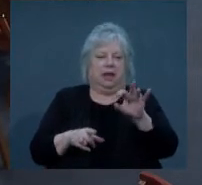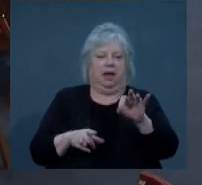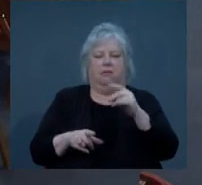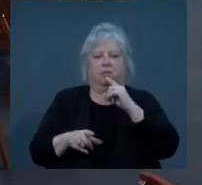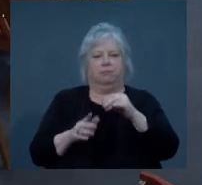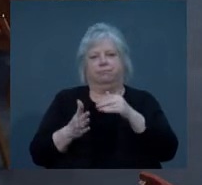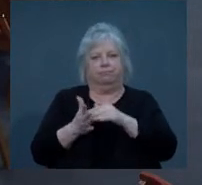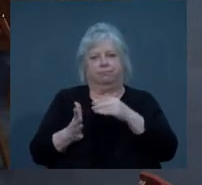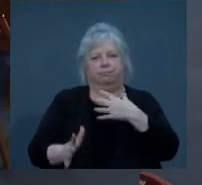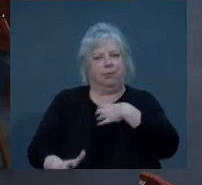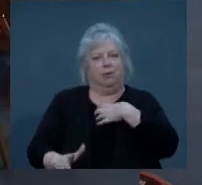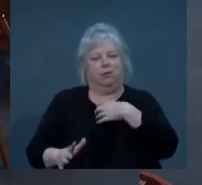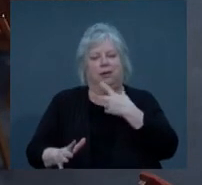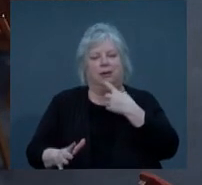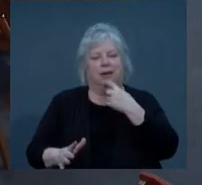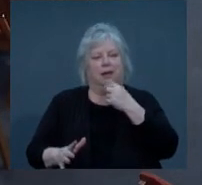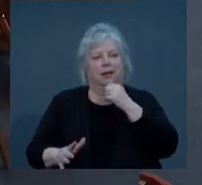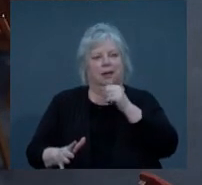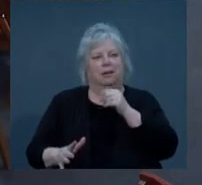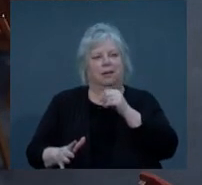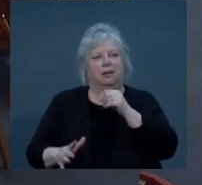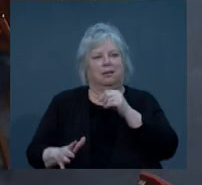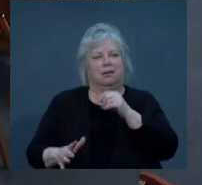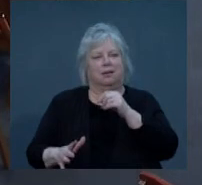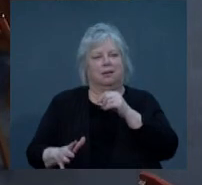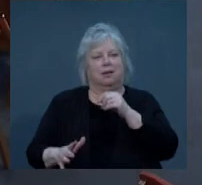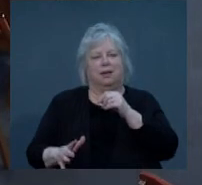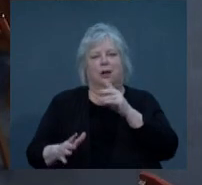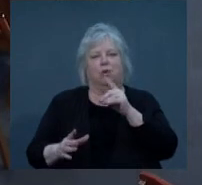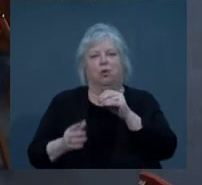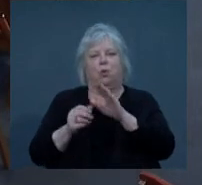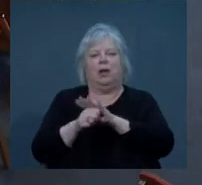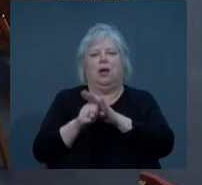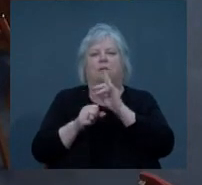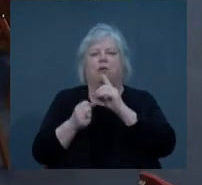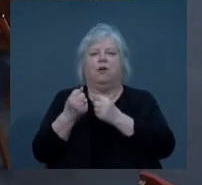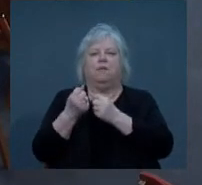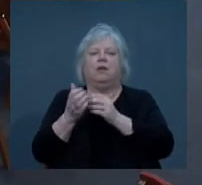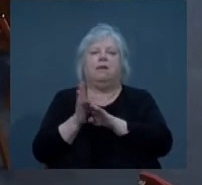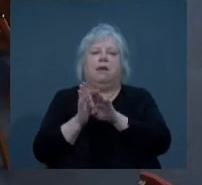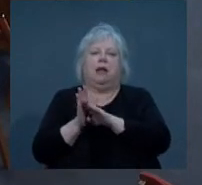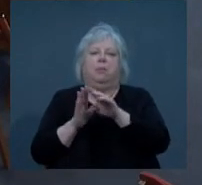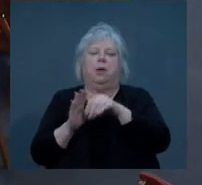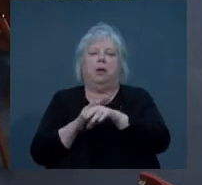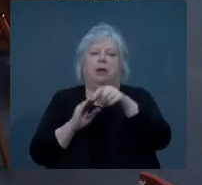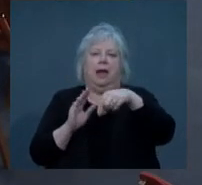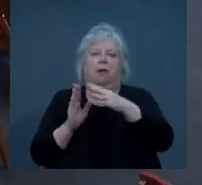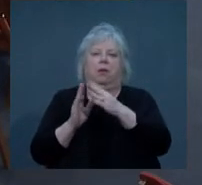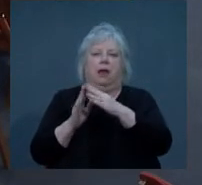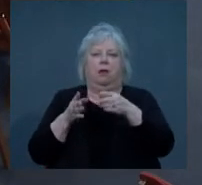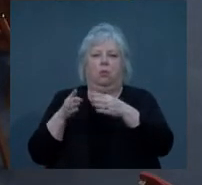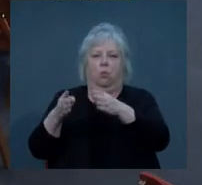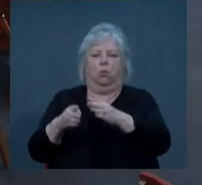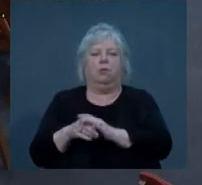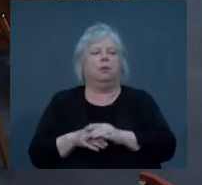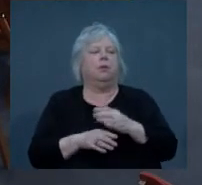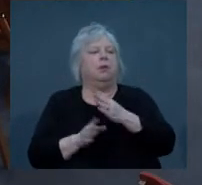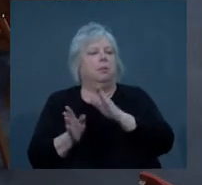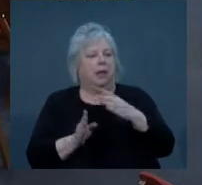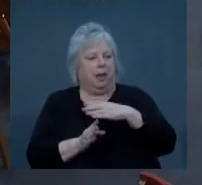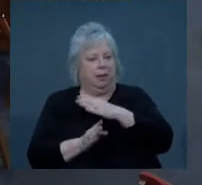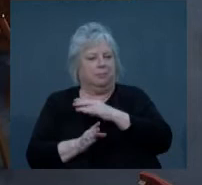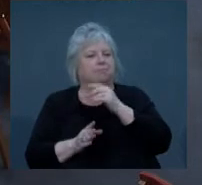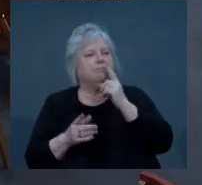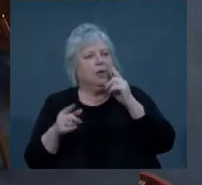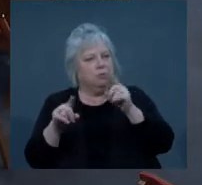being an inappropriate use and not sensitive enough to the development in the downtown core. The planning commission agreed,